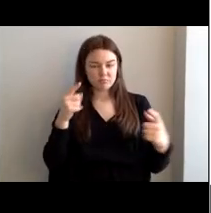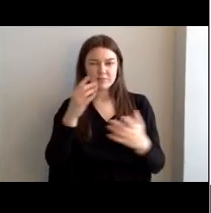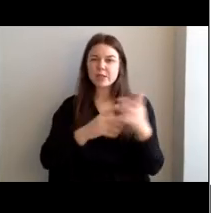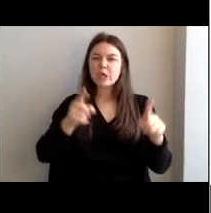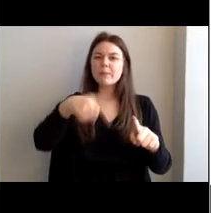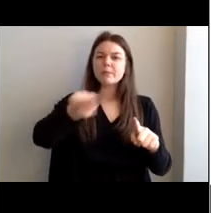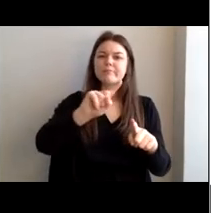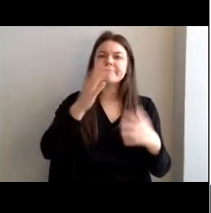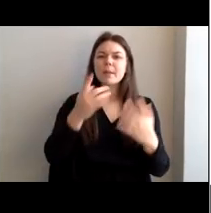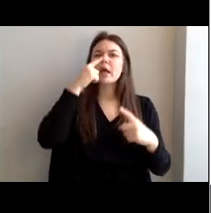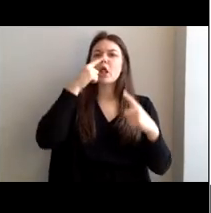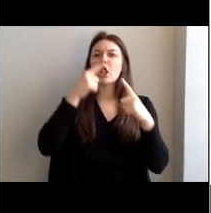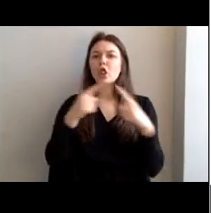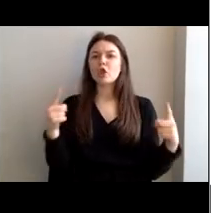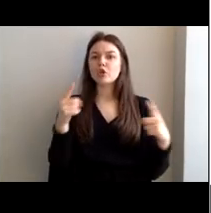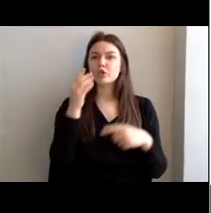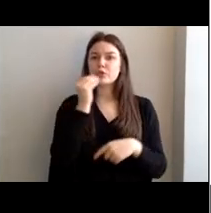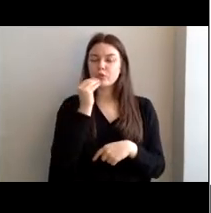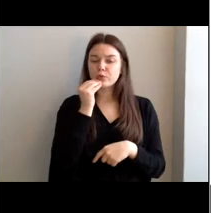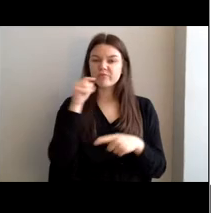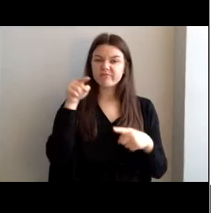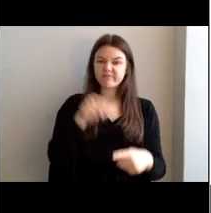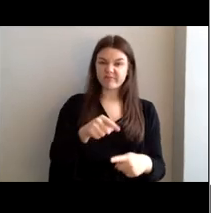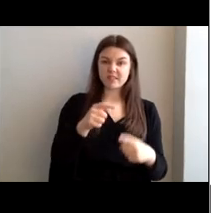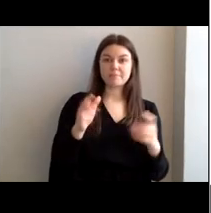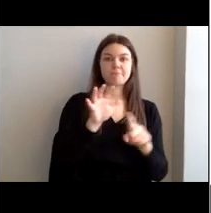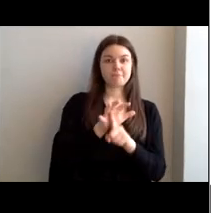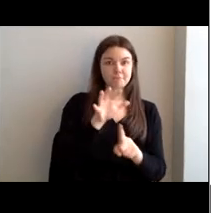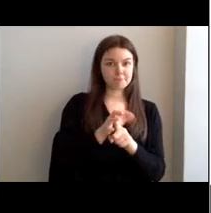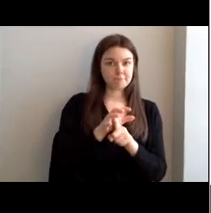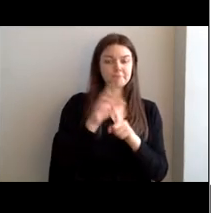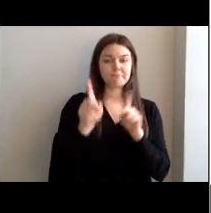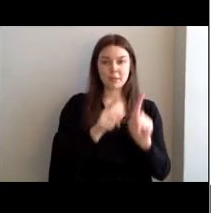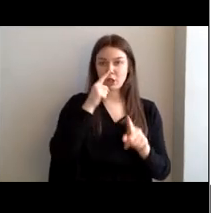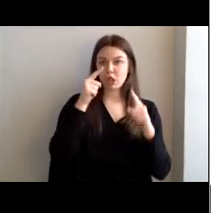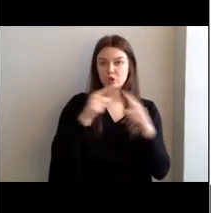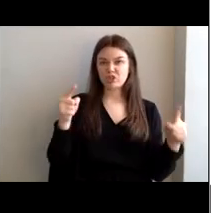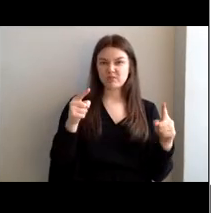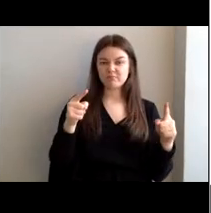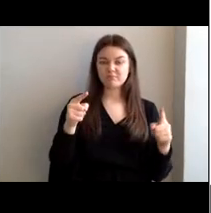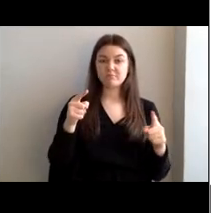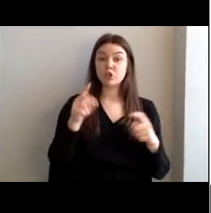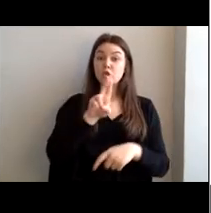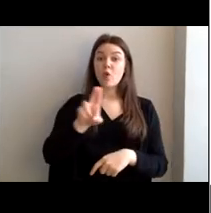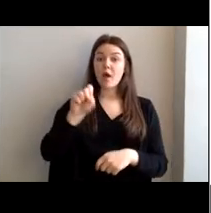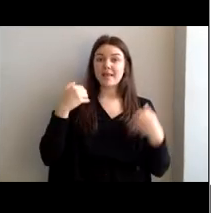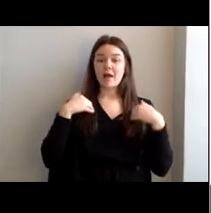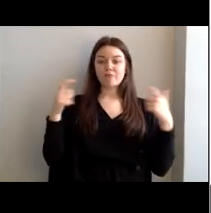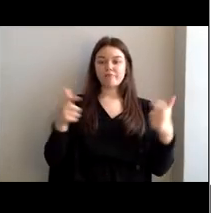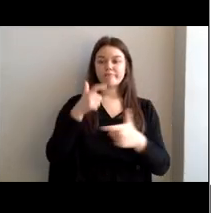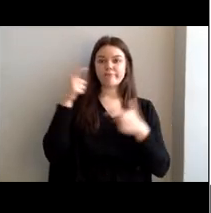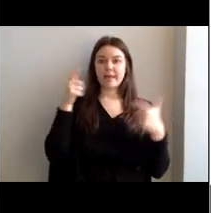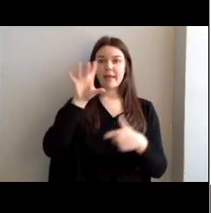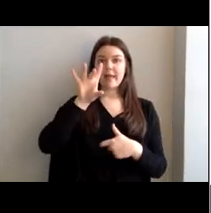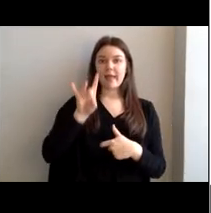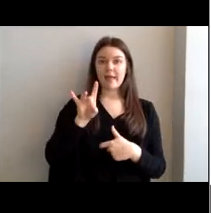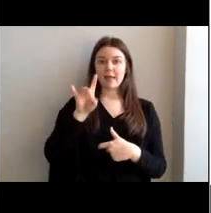this is considered one of the major eight. In the US, we have what's called the Big Eight. And that, those eight allergens make